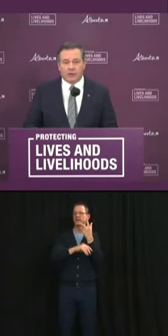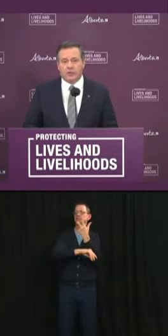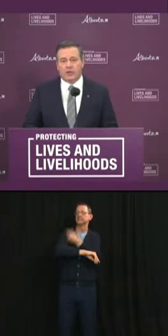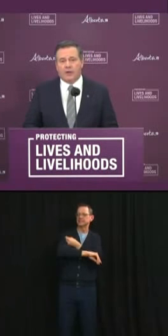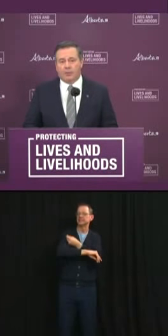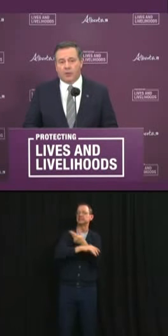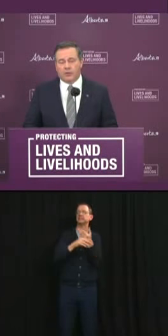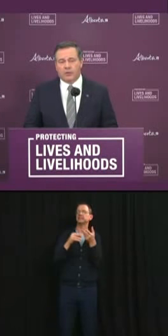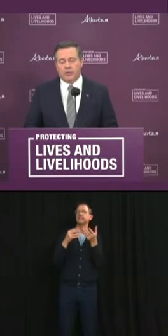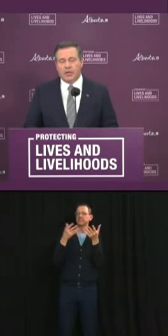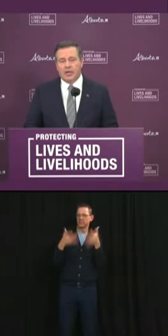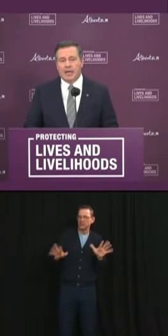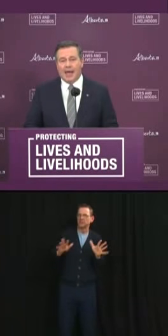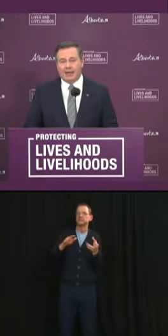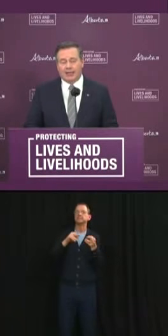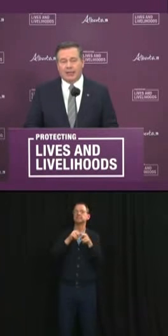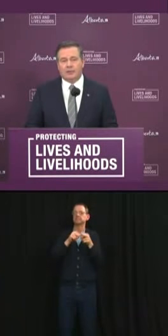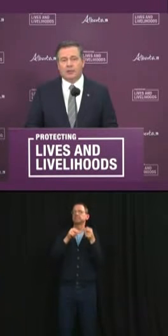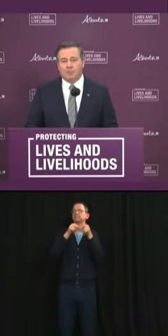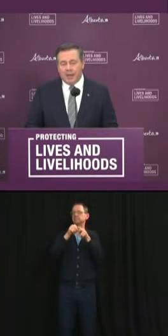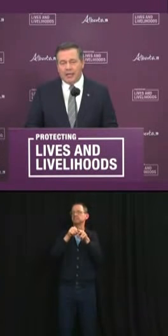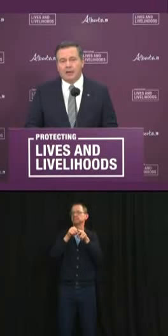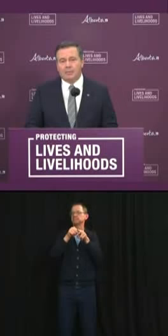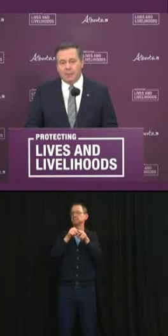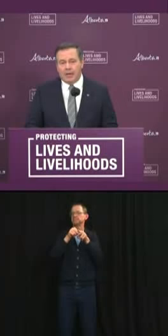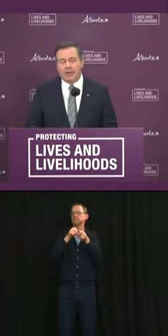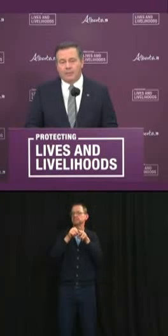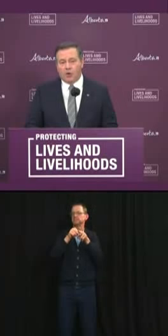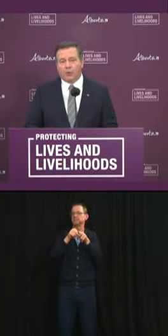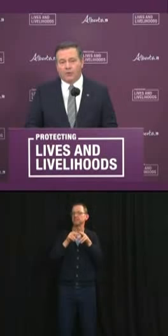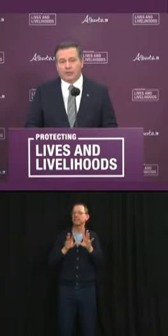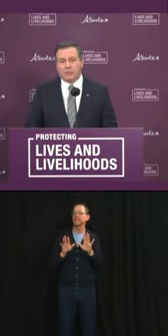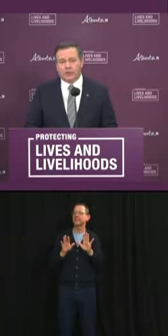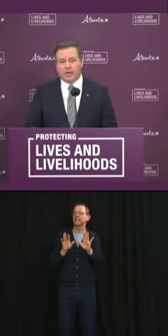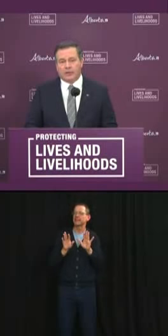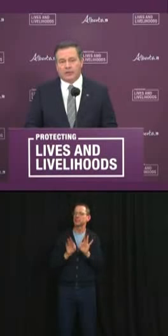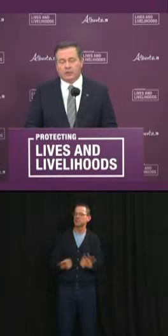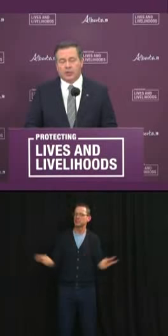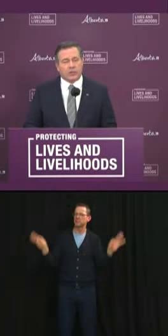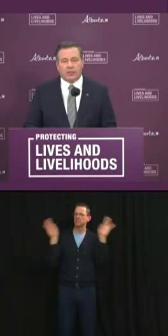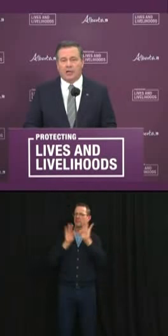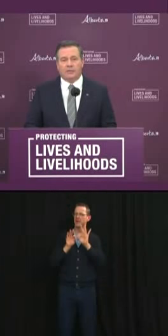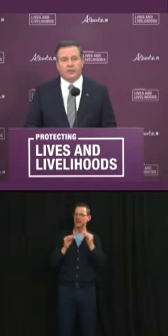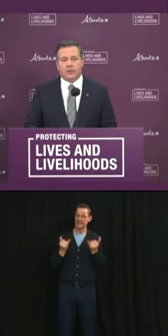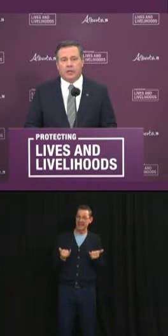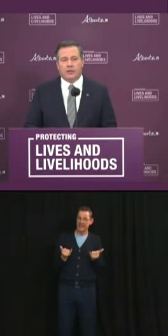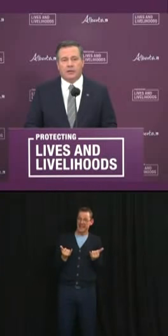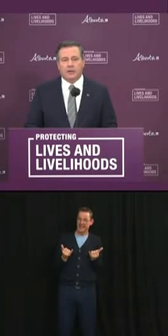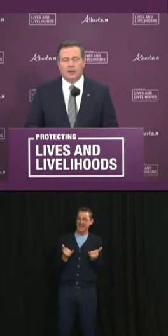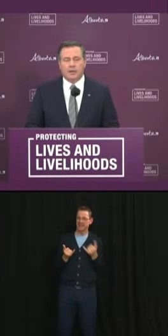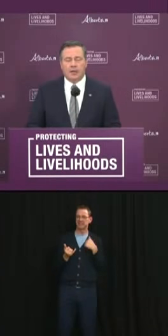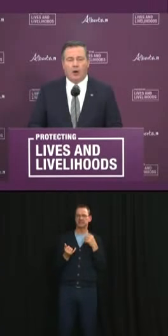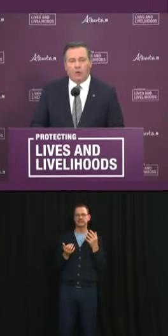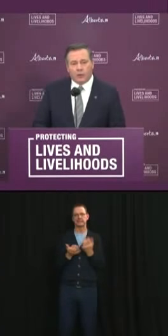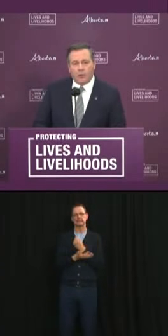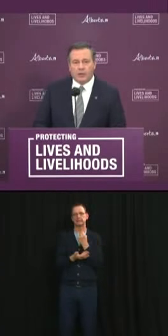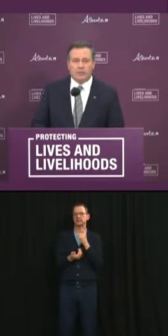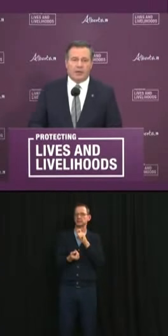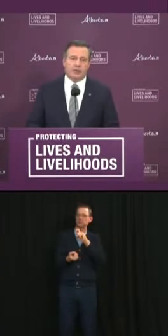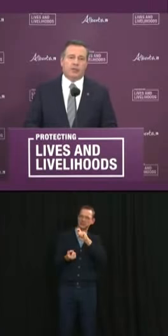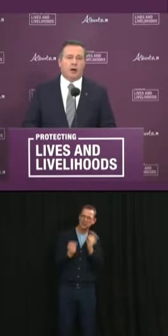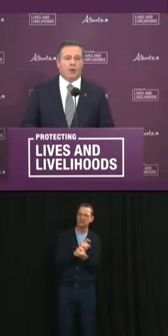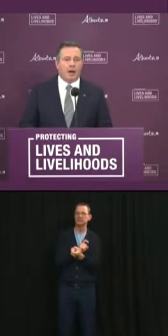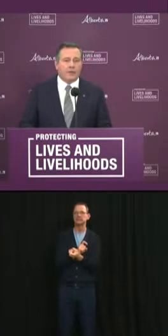of thousands of Albertans and lead to many, many more preventable deaths just at the end of this thing. Over the